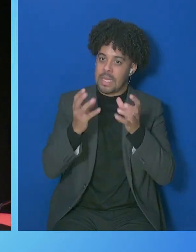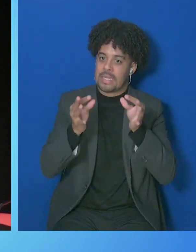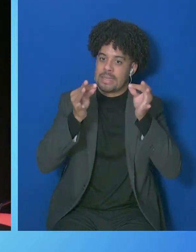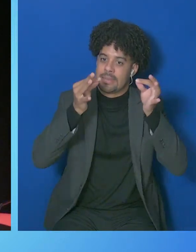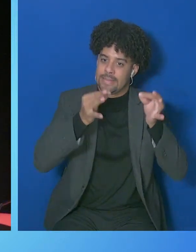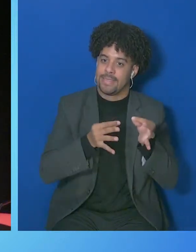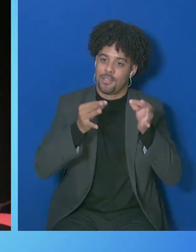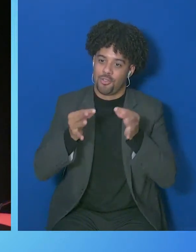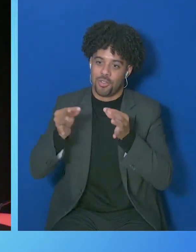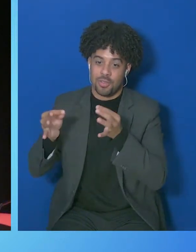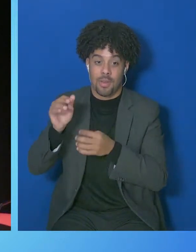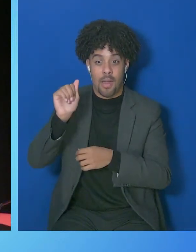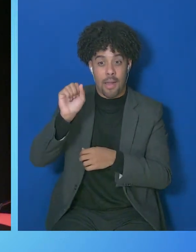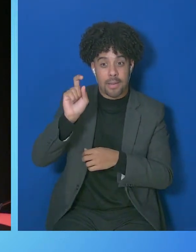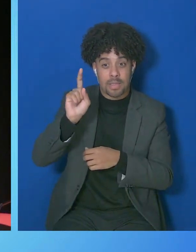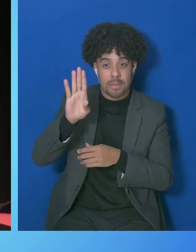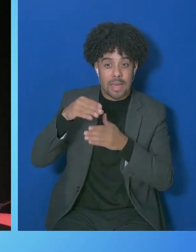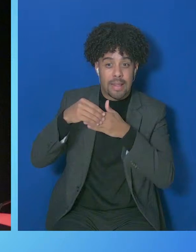make.